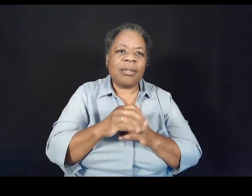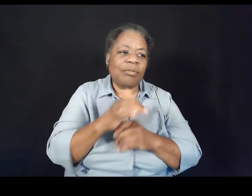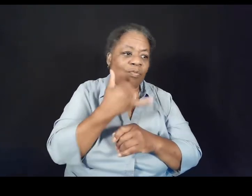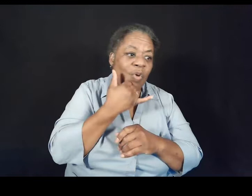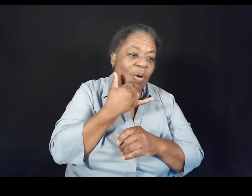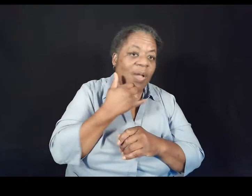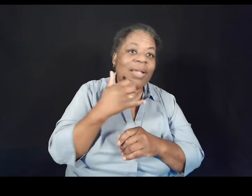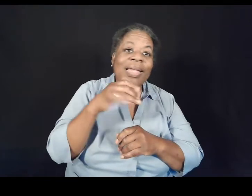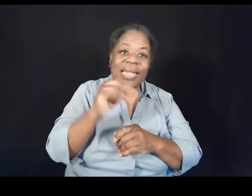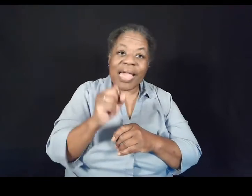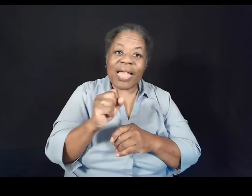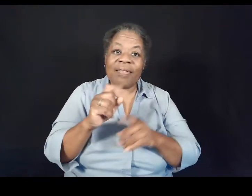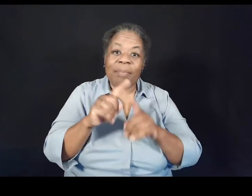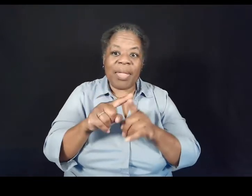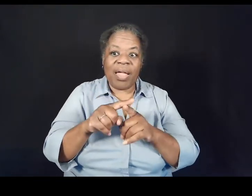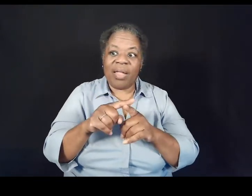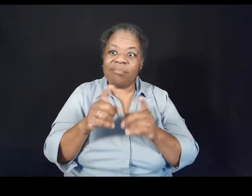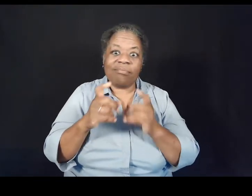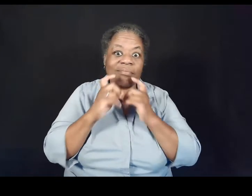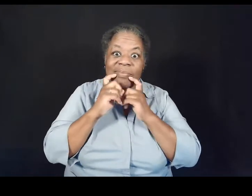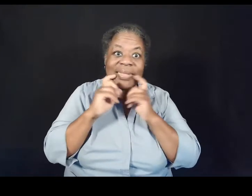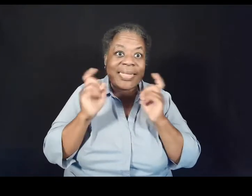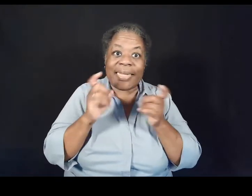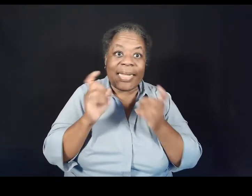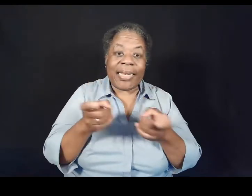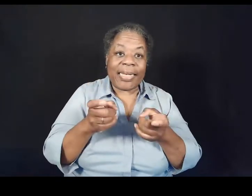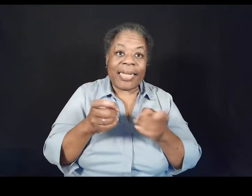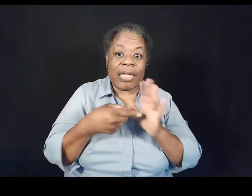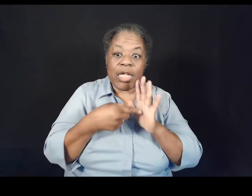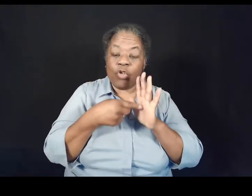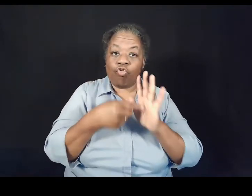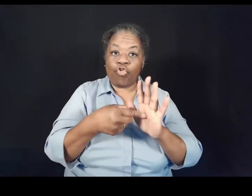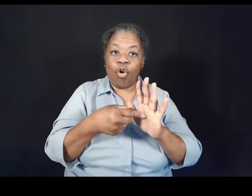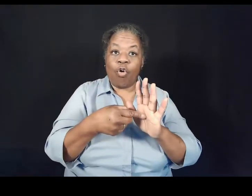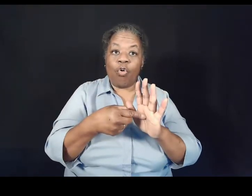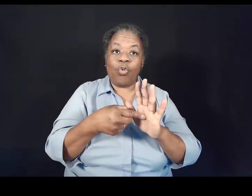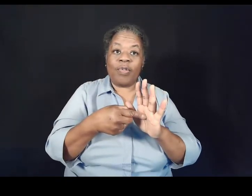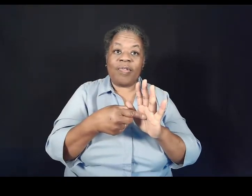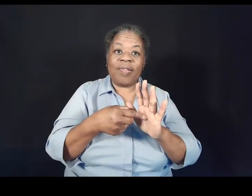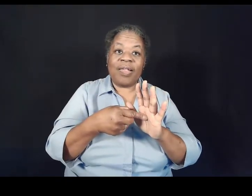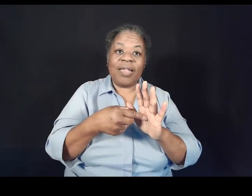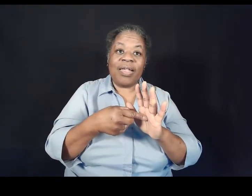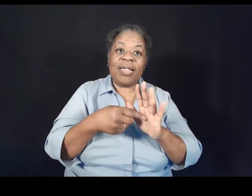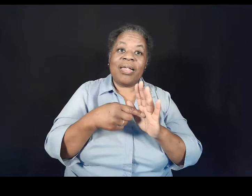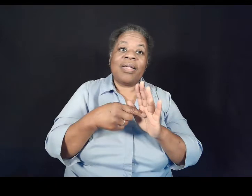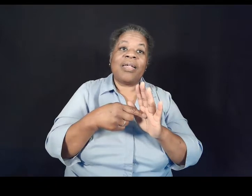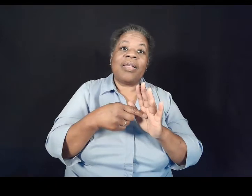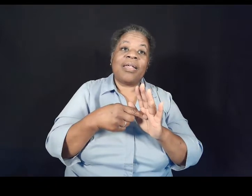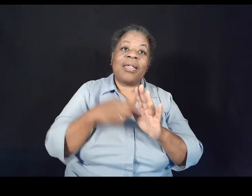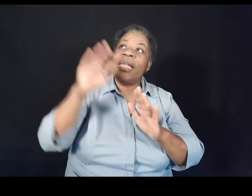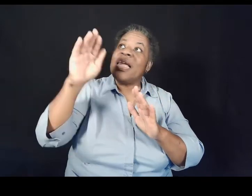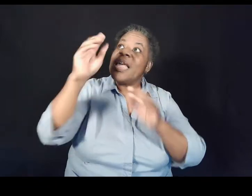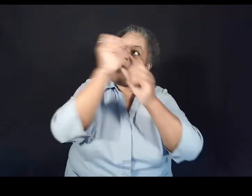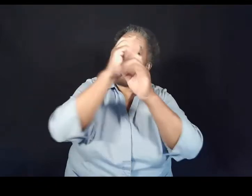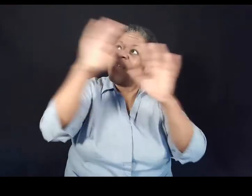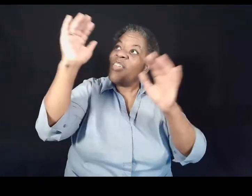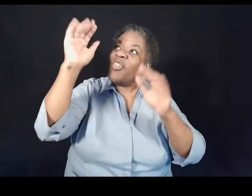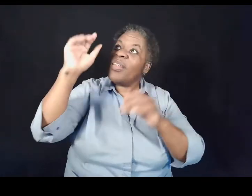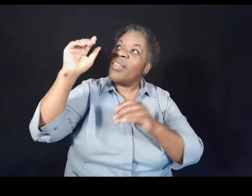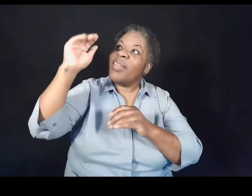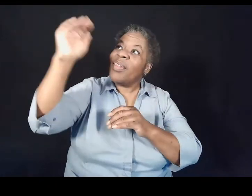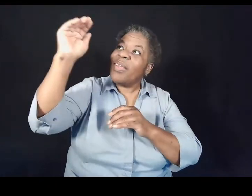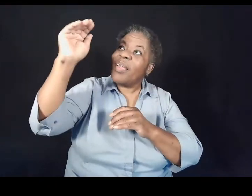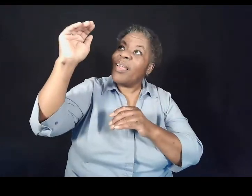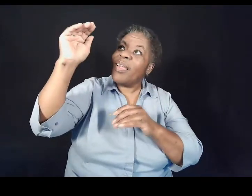downright sinful. It reveals just how far short we have fallen of God's vision for human relationships.